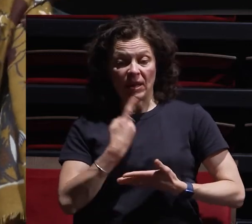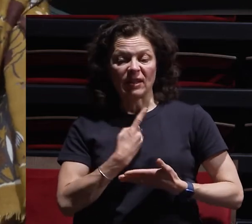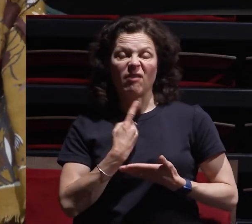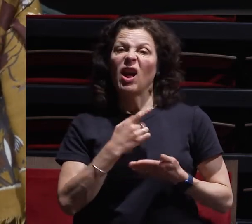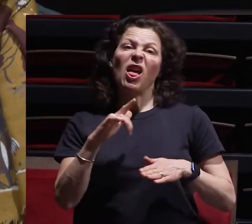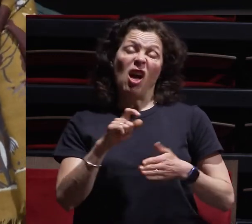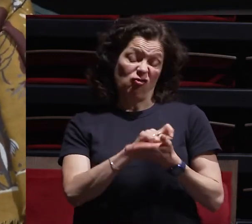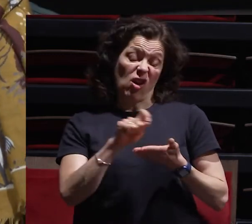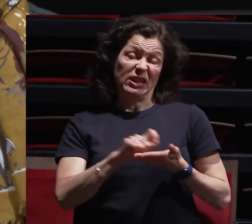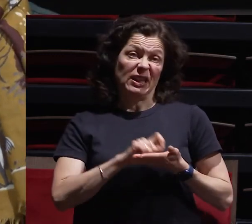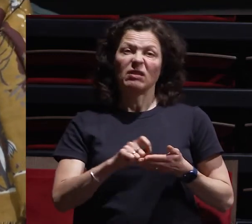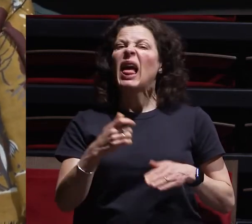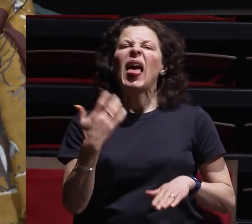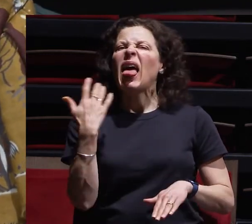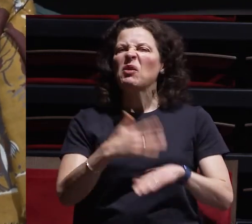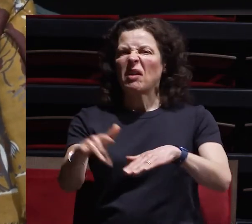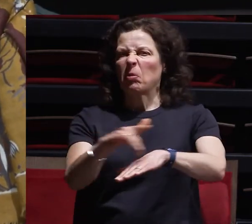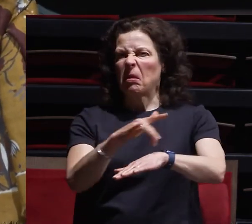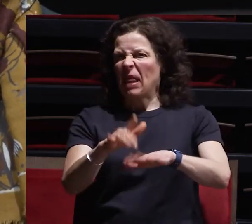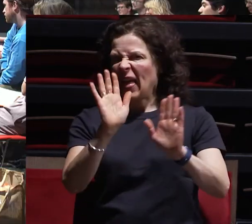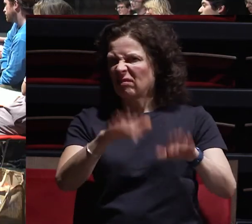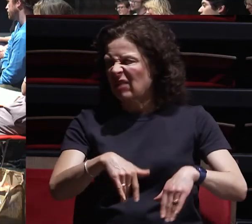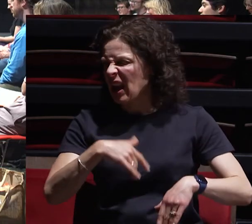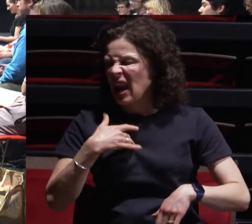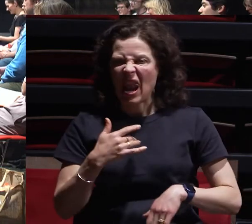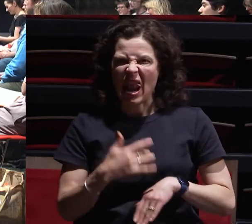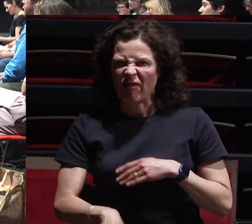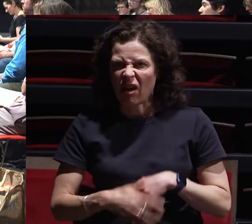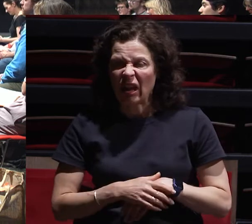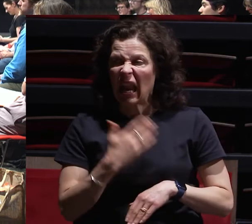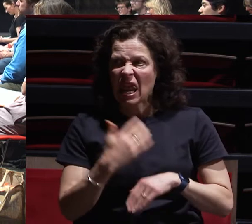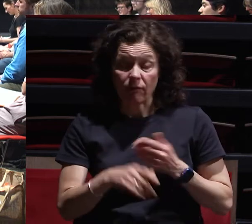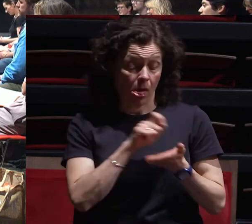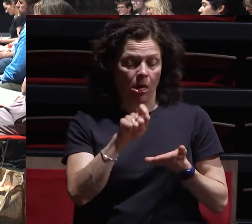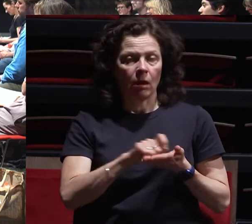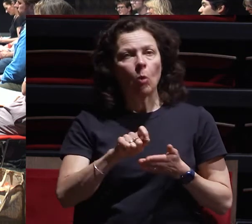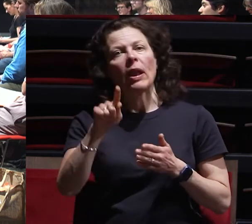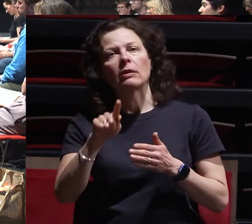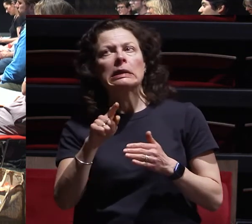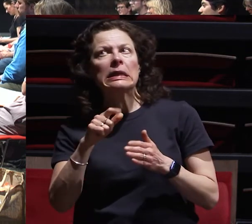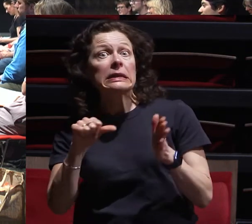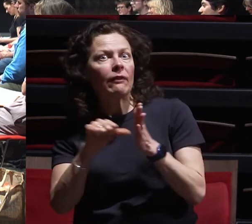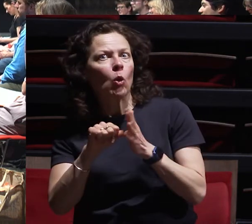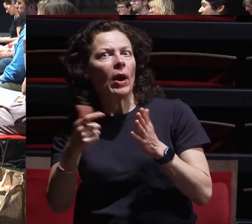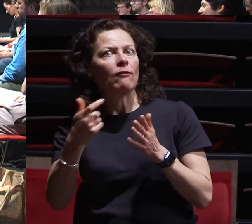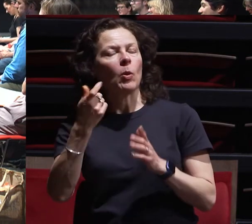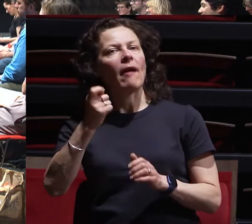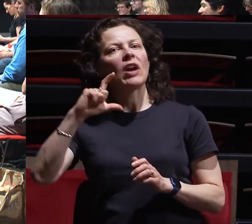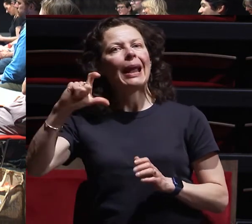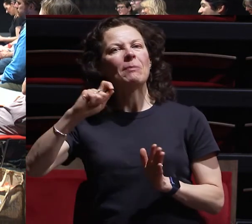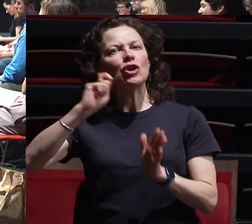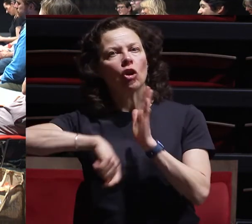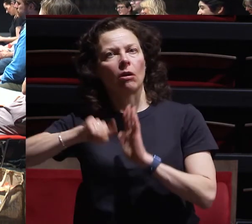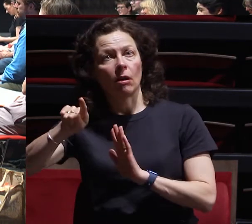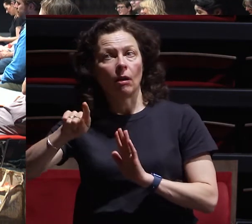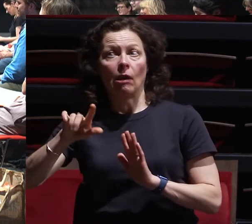tell myself the play will never be produced. So when I'm writing it, I'm like, no one's ever going to see this. I can write what I like. No one will ever produce this. I mean, it's more difficult if you're